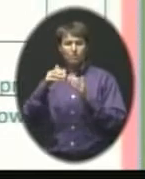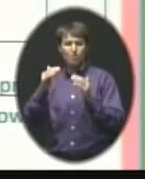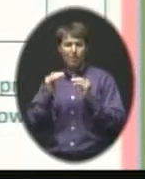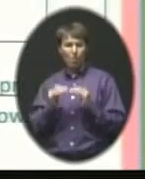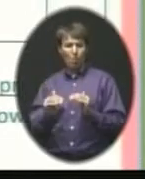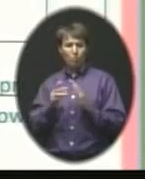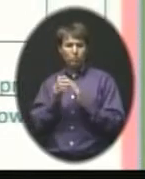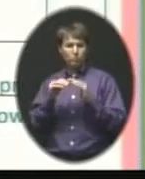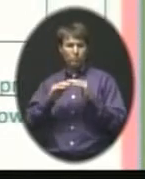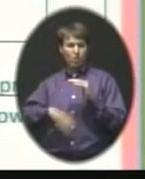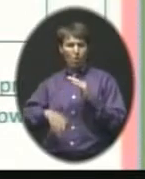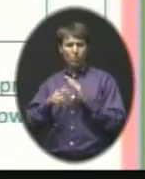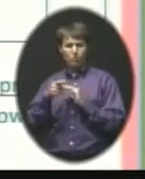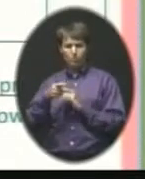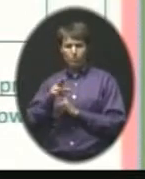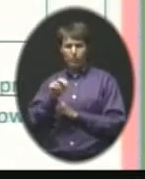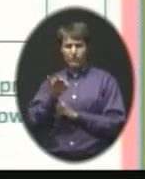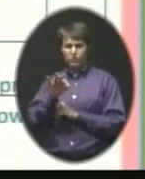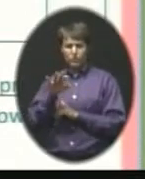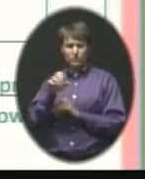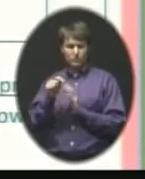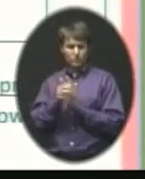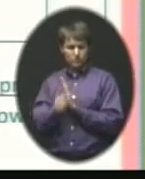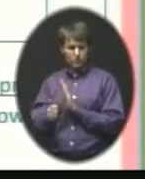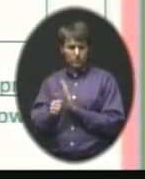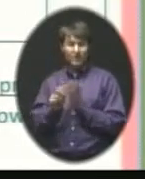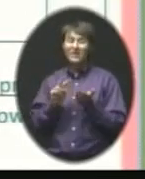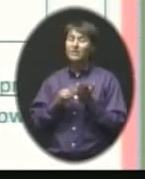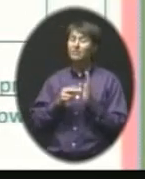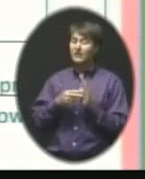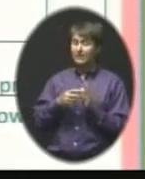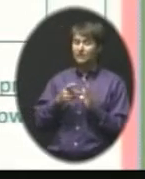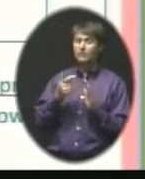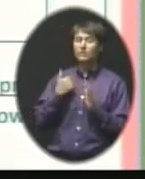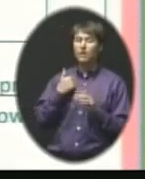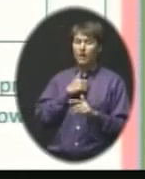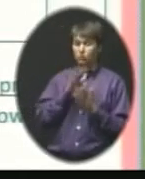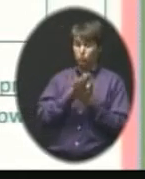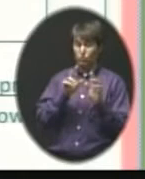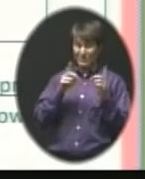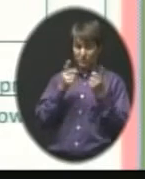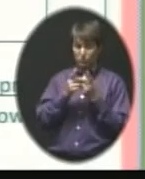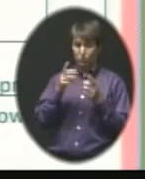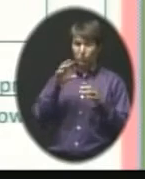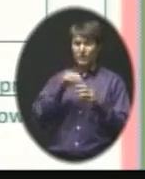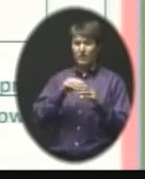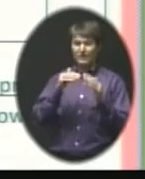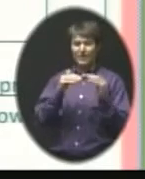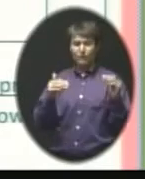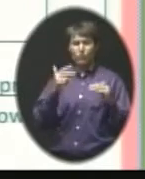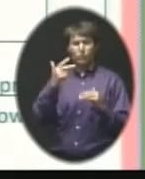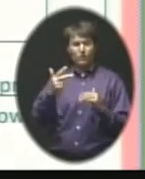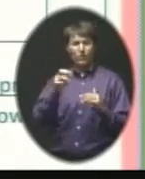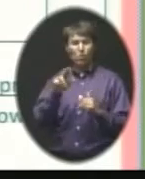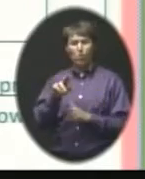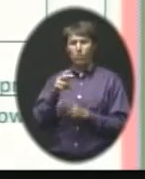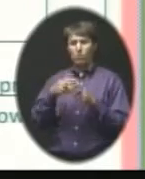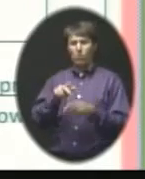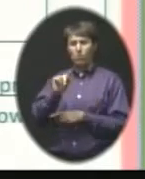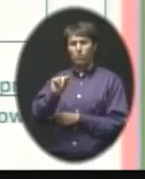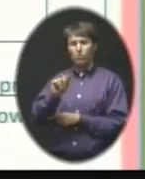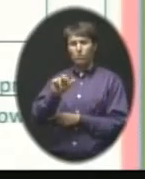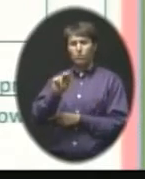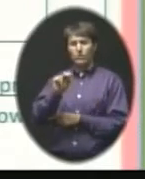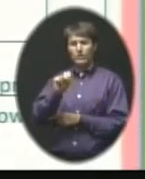it throws us as a district into the label of a transitioning district or a level 3 district.